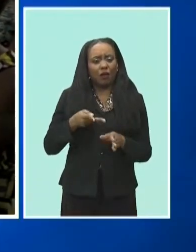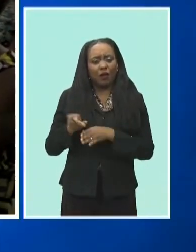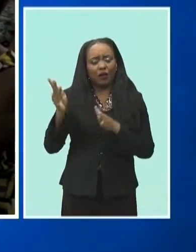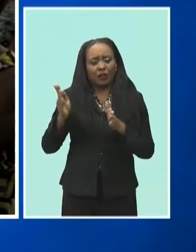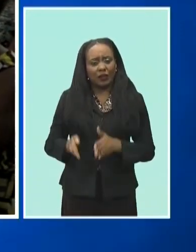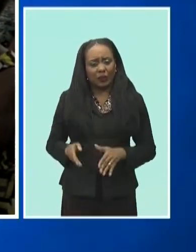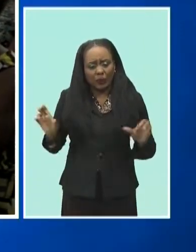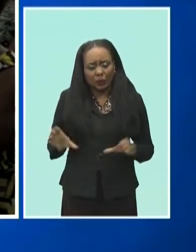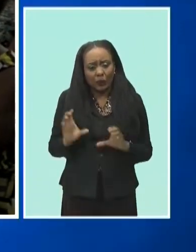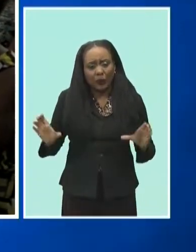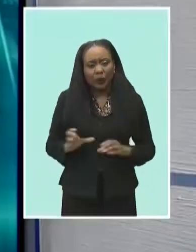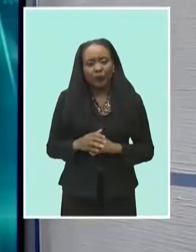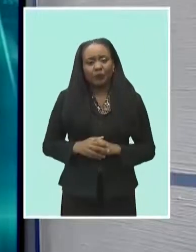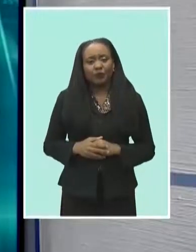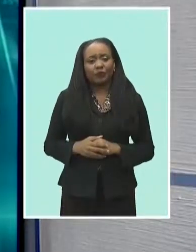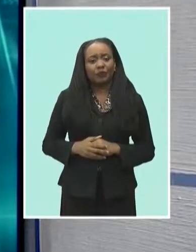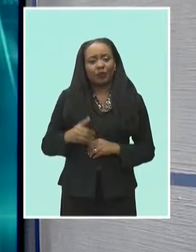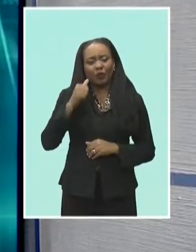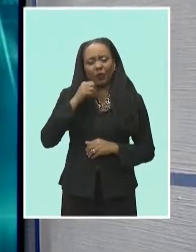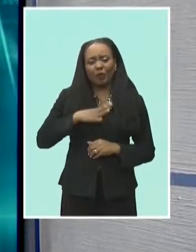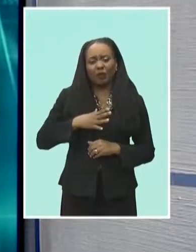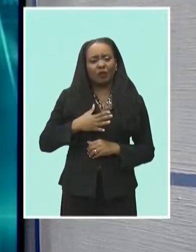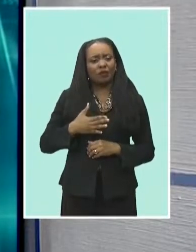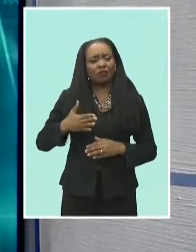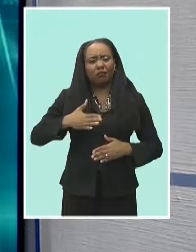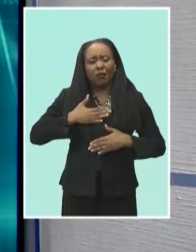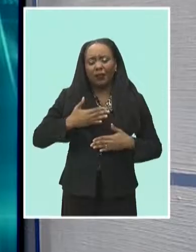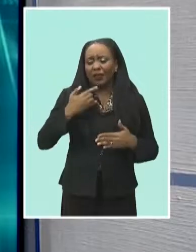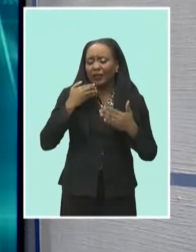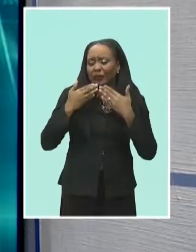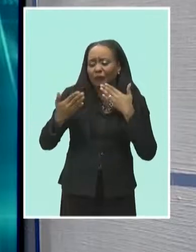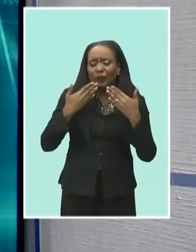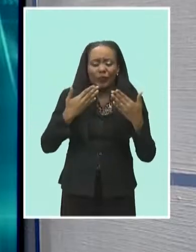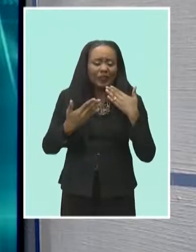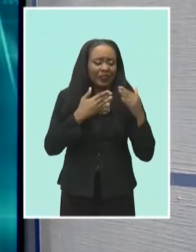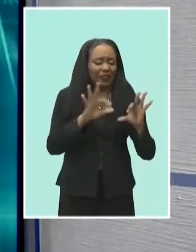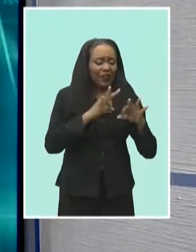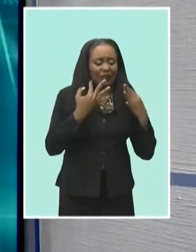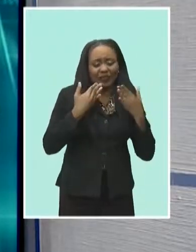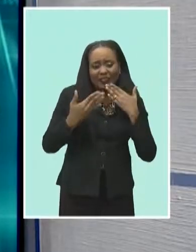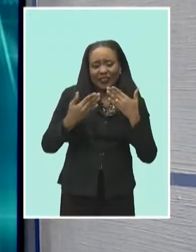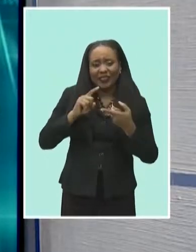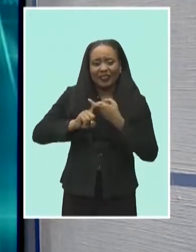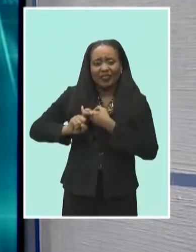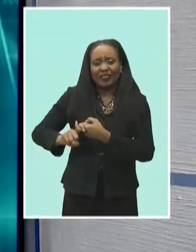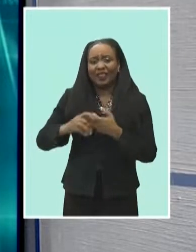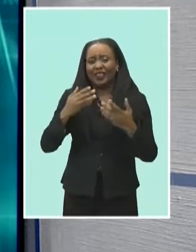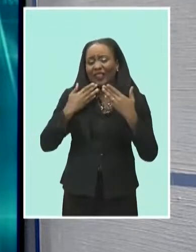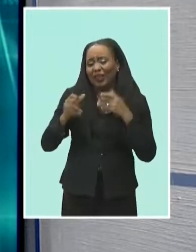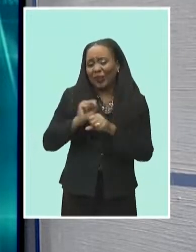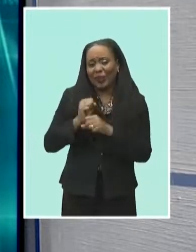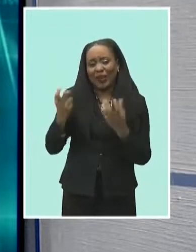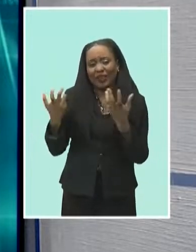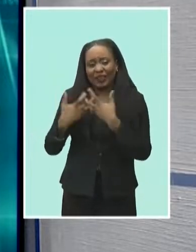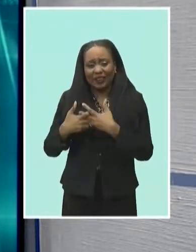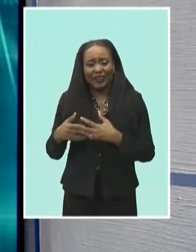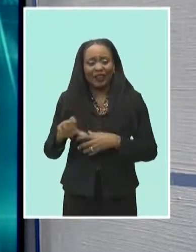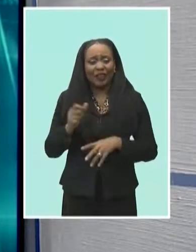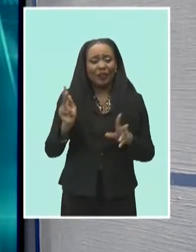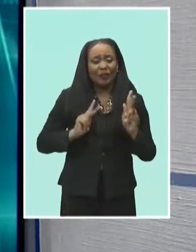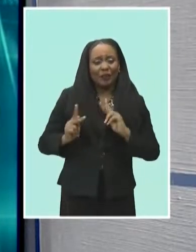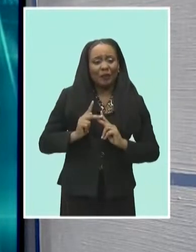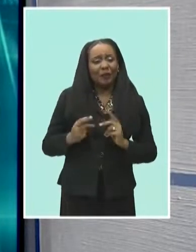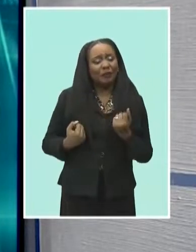her acceptance speech, Stewart expressed gratitude to her family, friends, work colleagues, fellow competitors, and others who